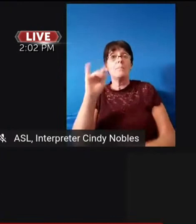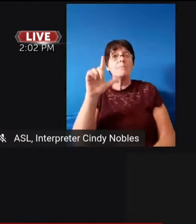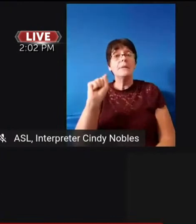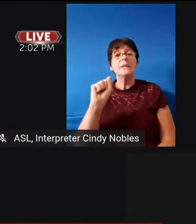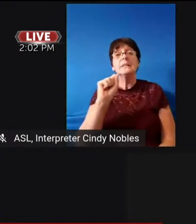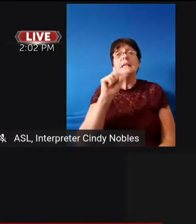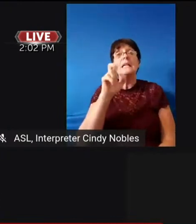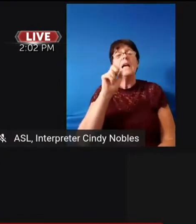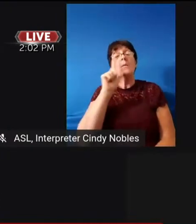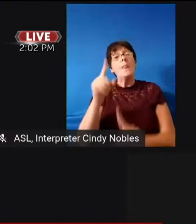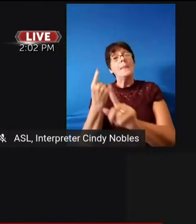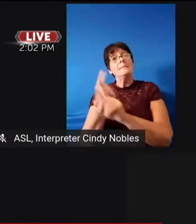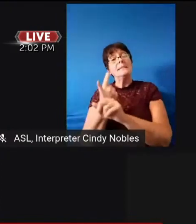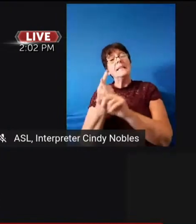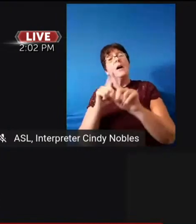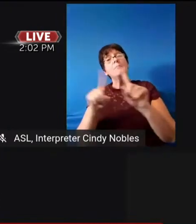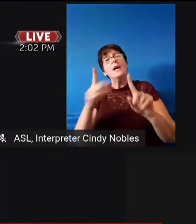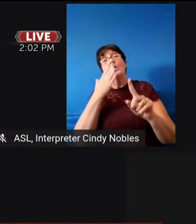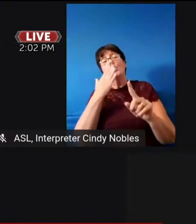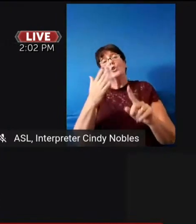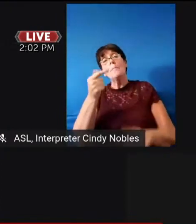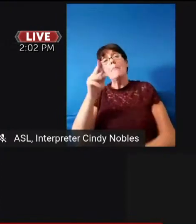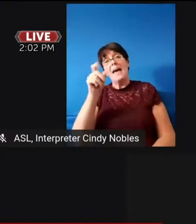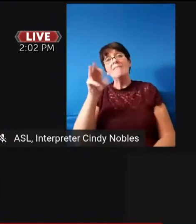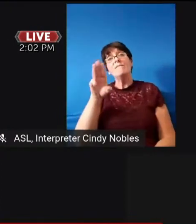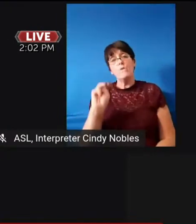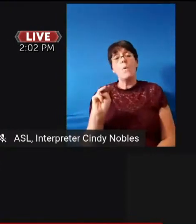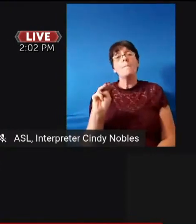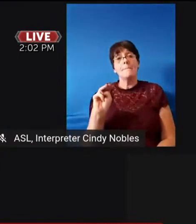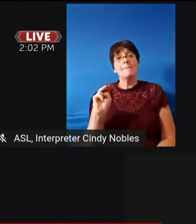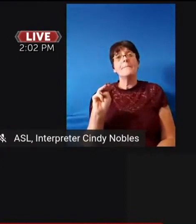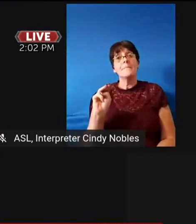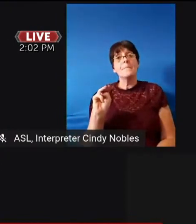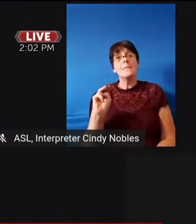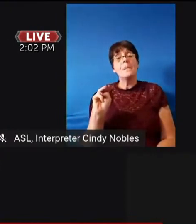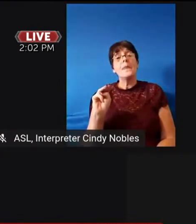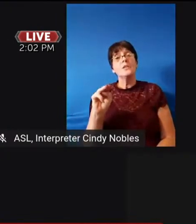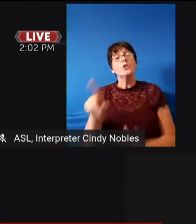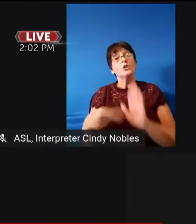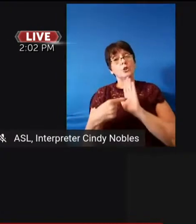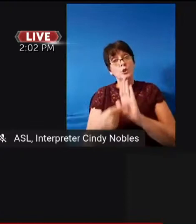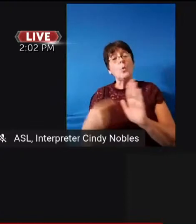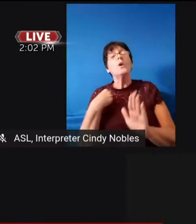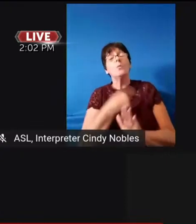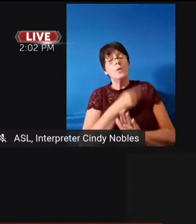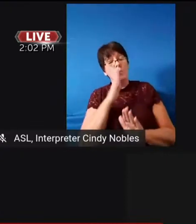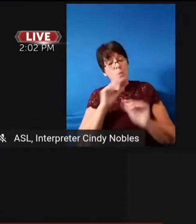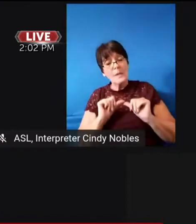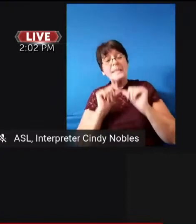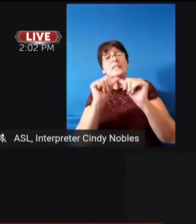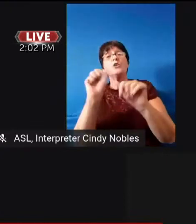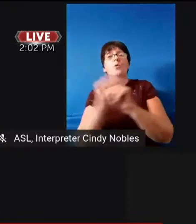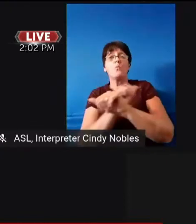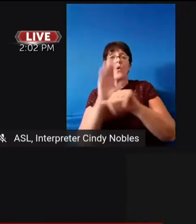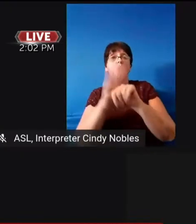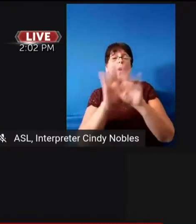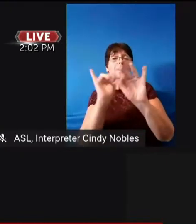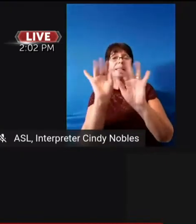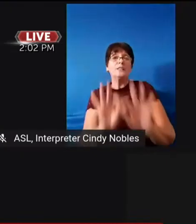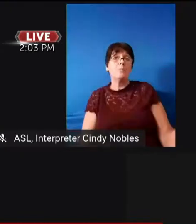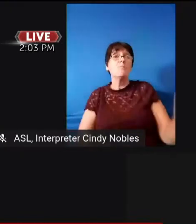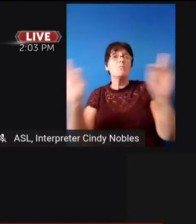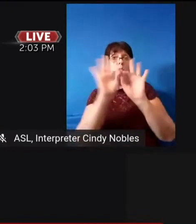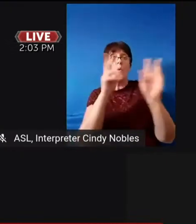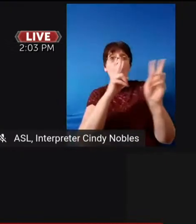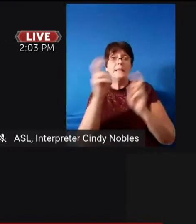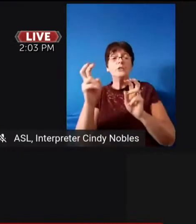of themselves, but really as a platform of and signaling that we're going to continue to work on these important areas.